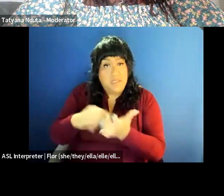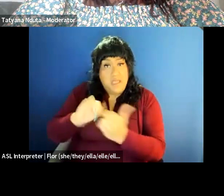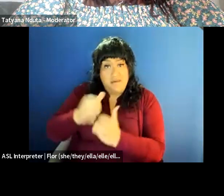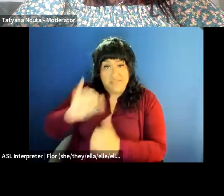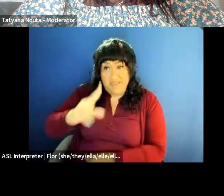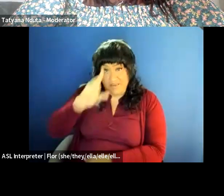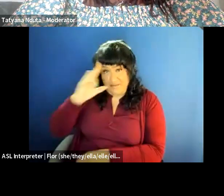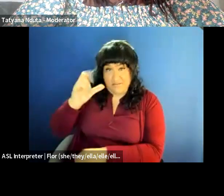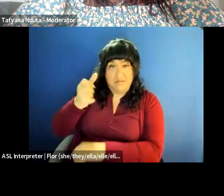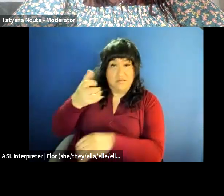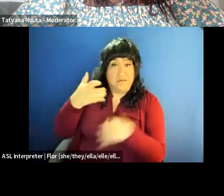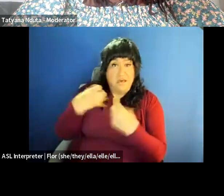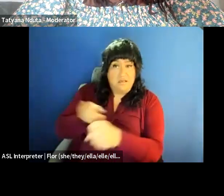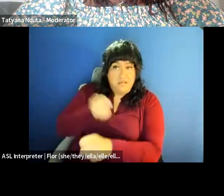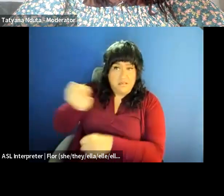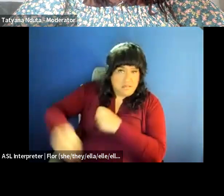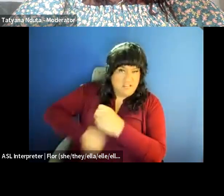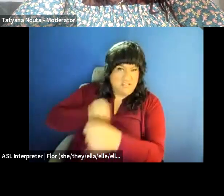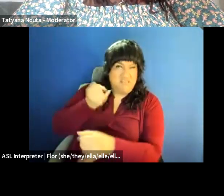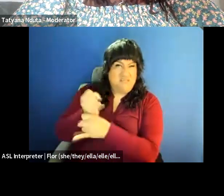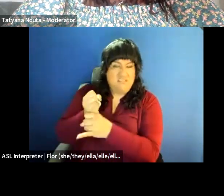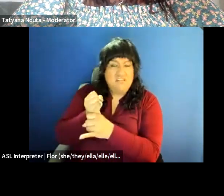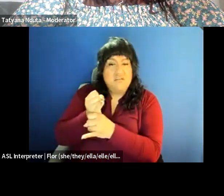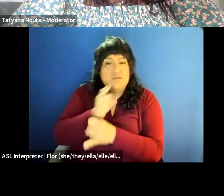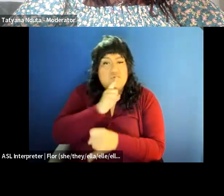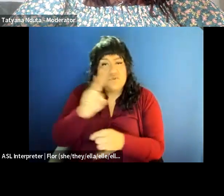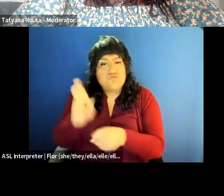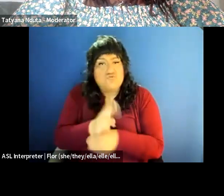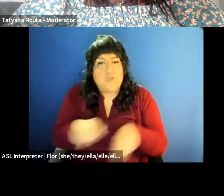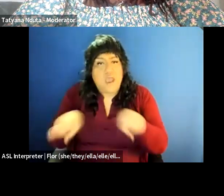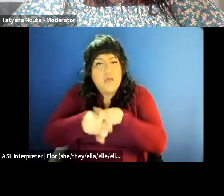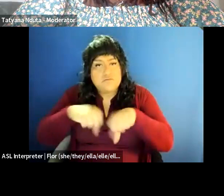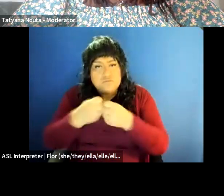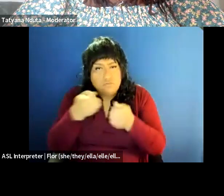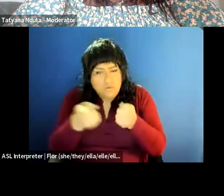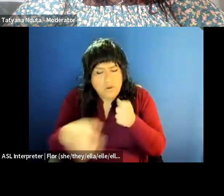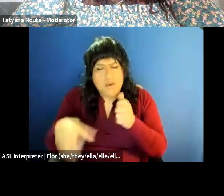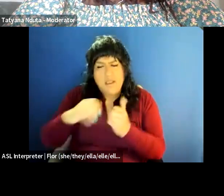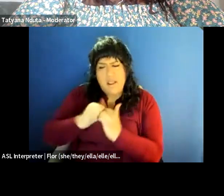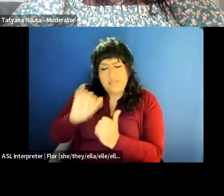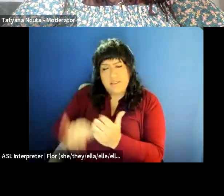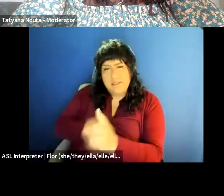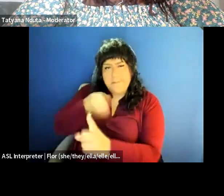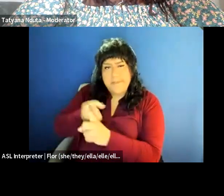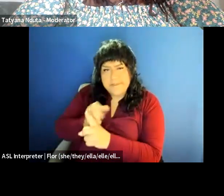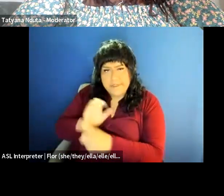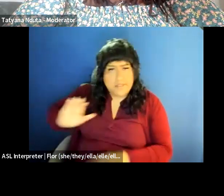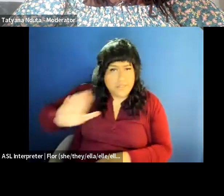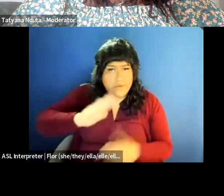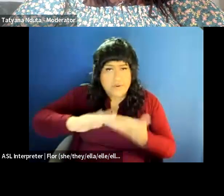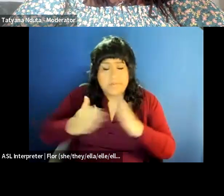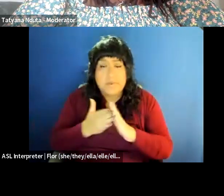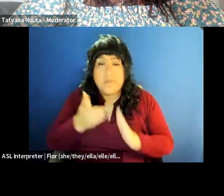been used as a tool for social control and how it is impacting their communities. They will highlight the